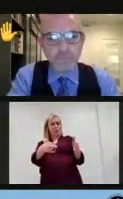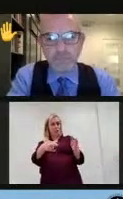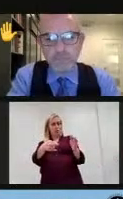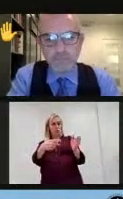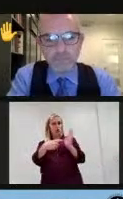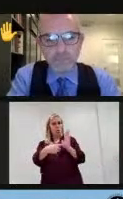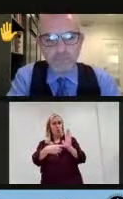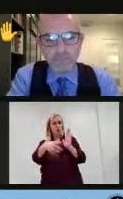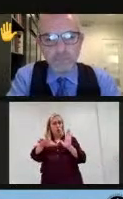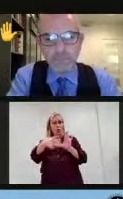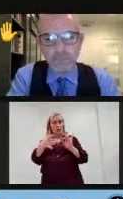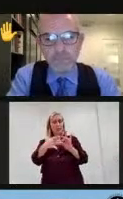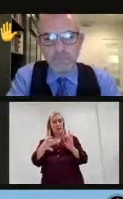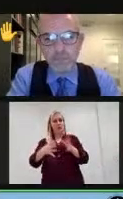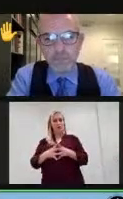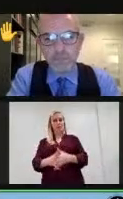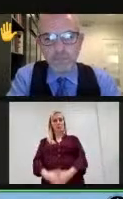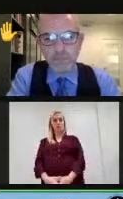said?